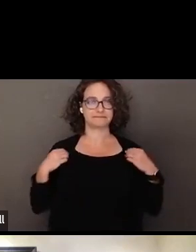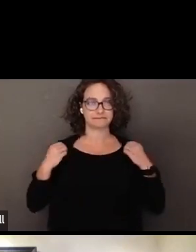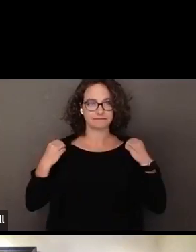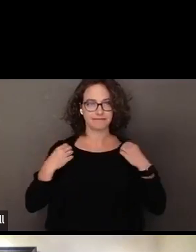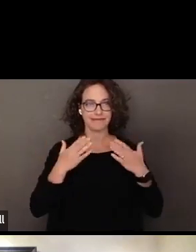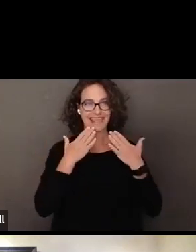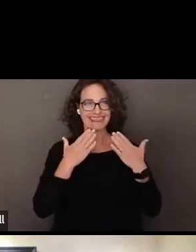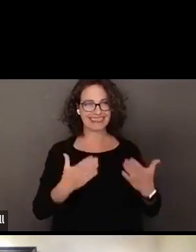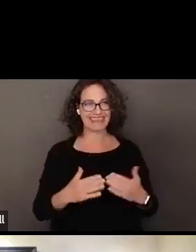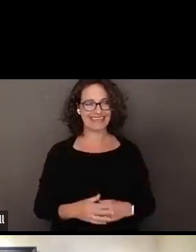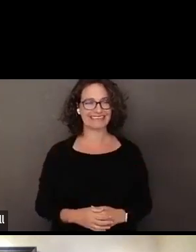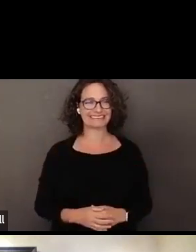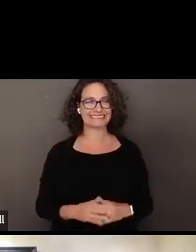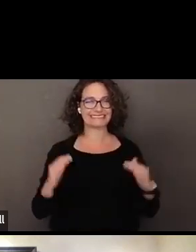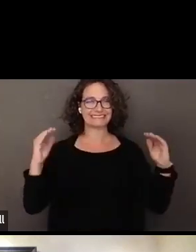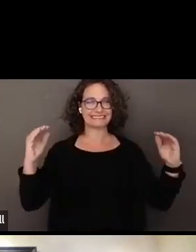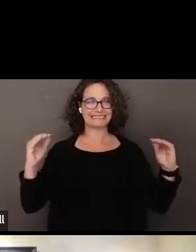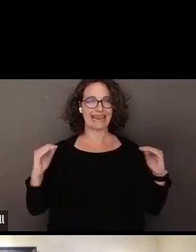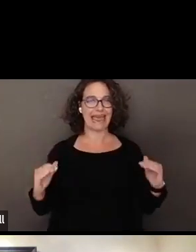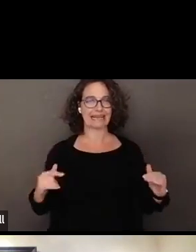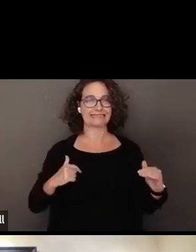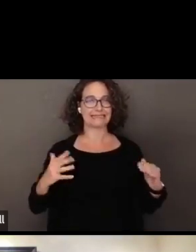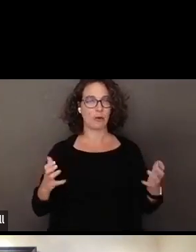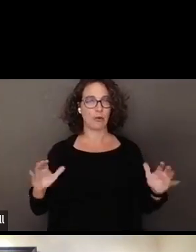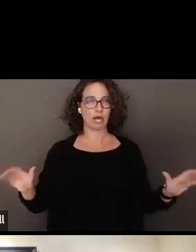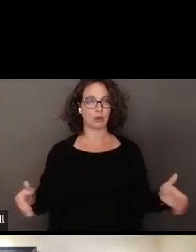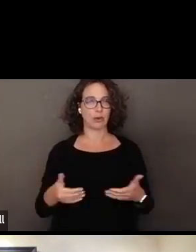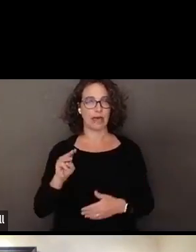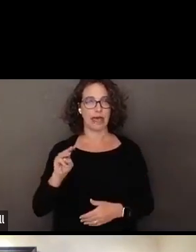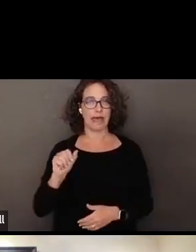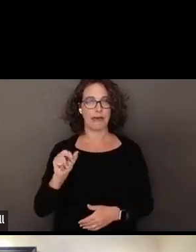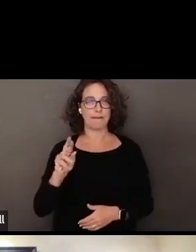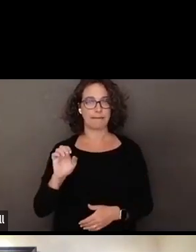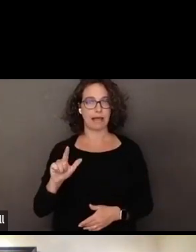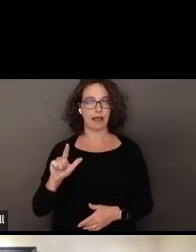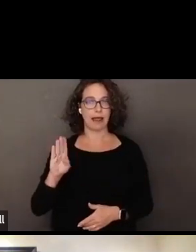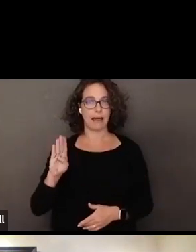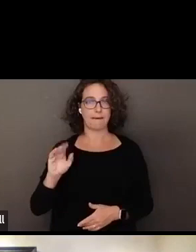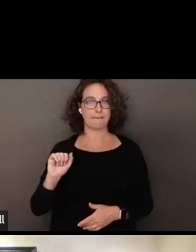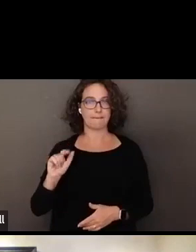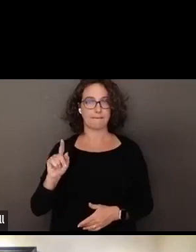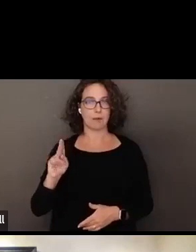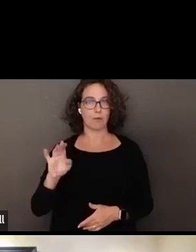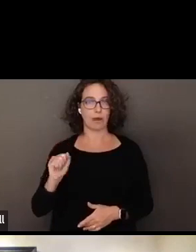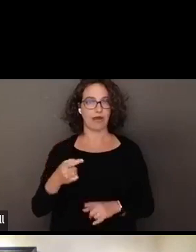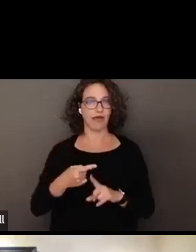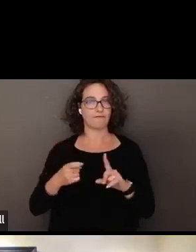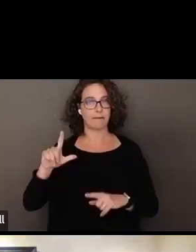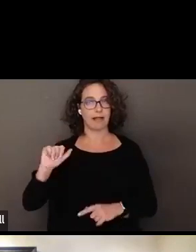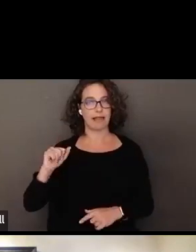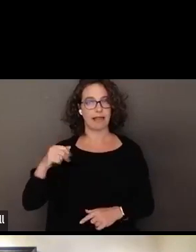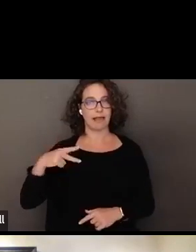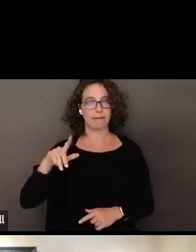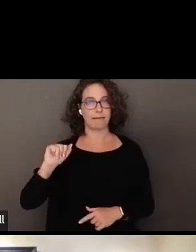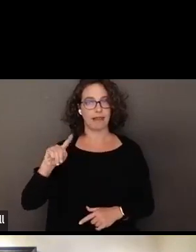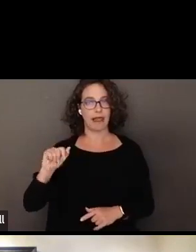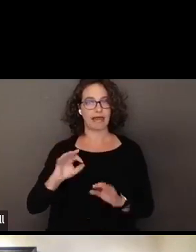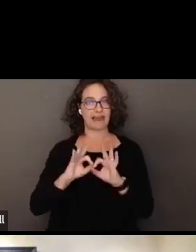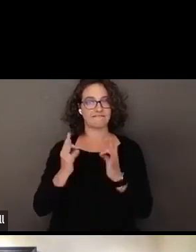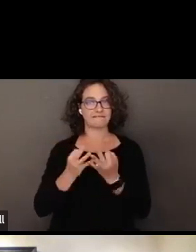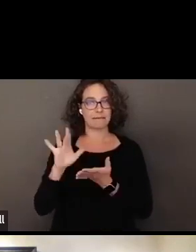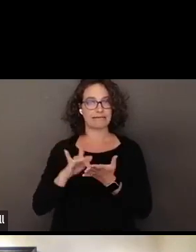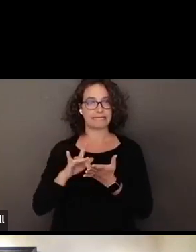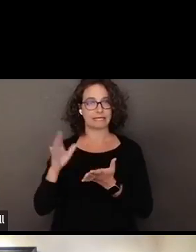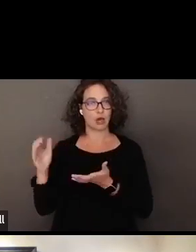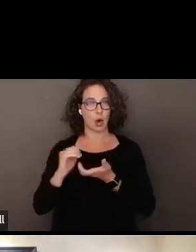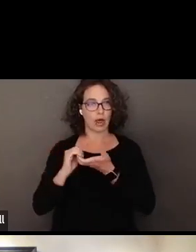Thanks, Clinton. Next, I'd like to introduce Mariel Balbuena, who is from the La Plata Family Centers Coalition, and Mariel works directly